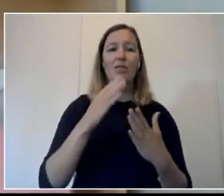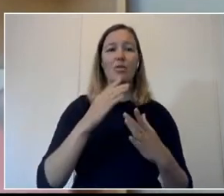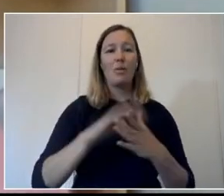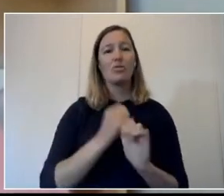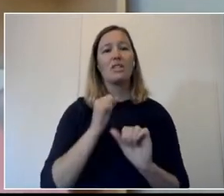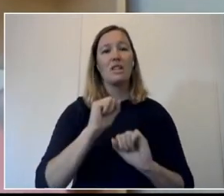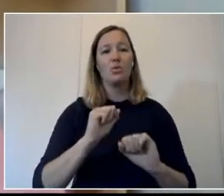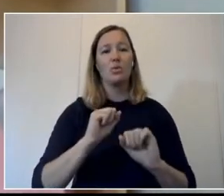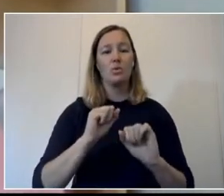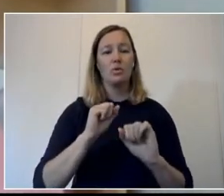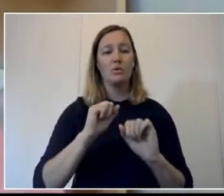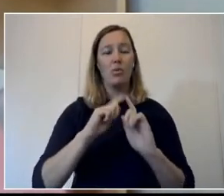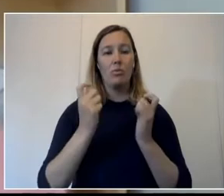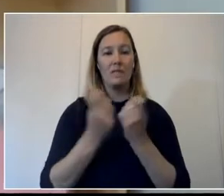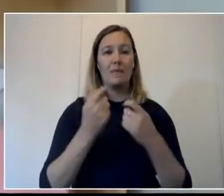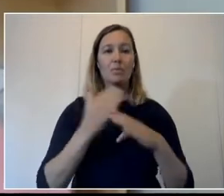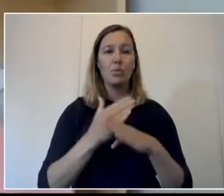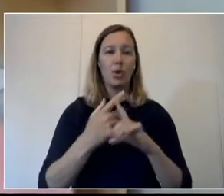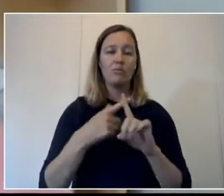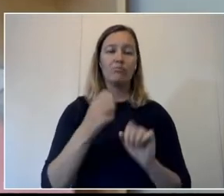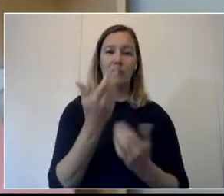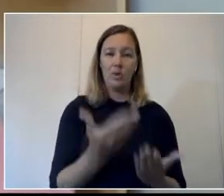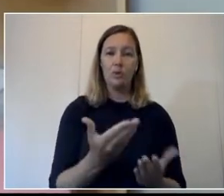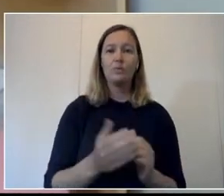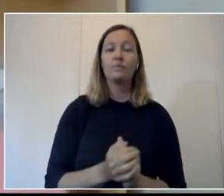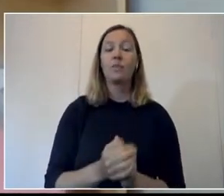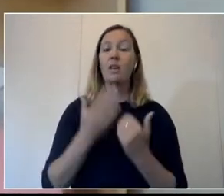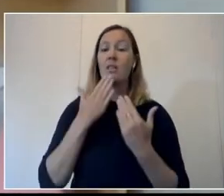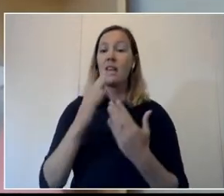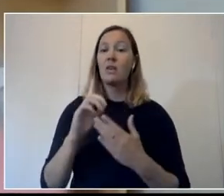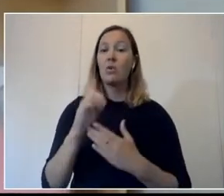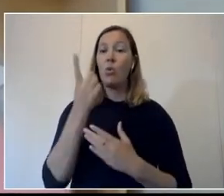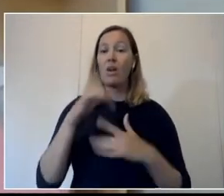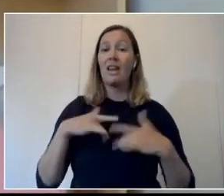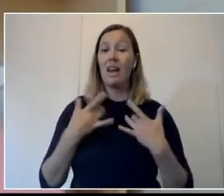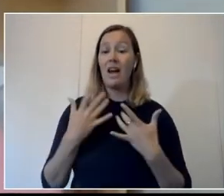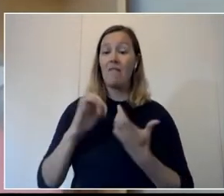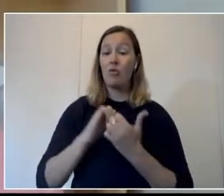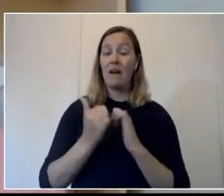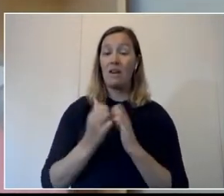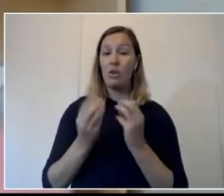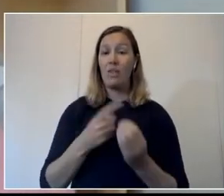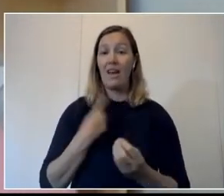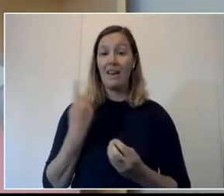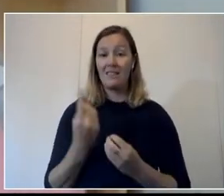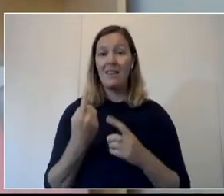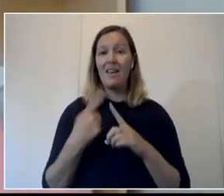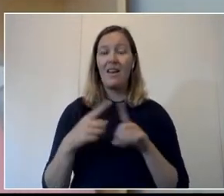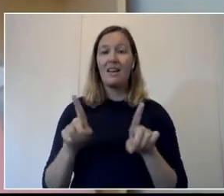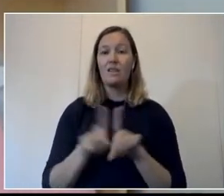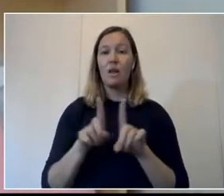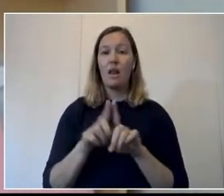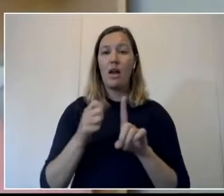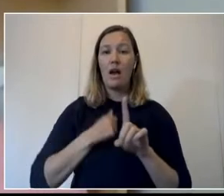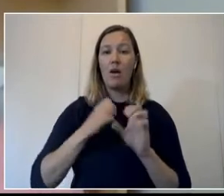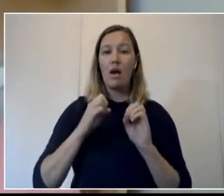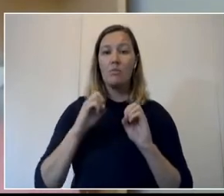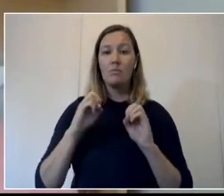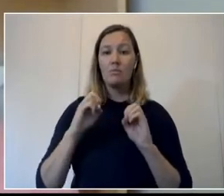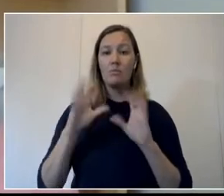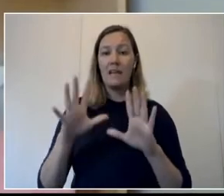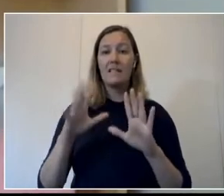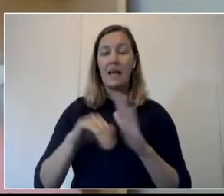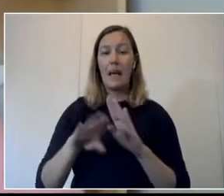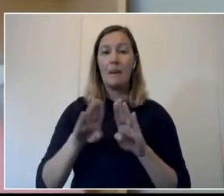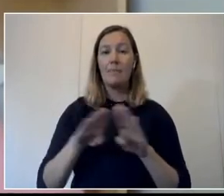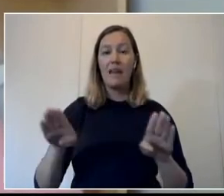mahi on this. I want to thank Auckland Live for partnering with us. Also, our amazing friends over at